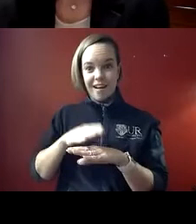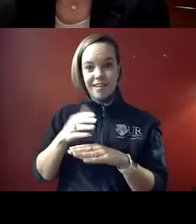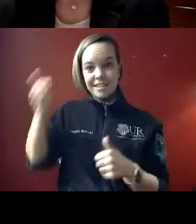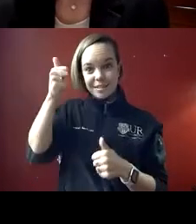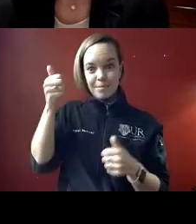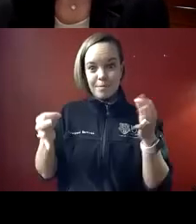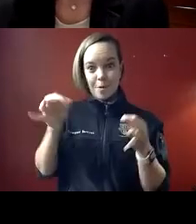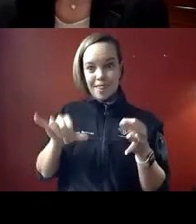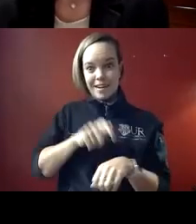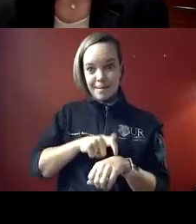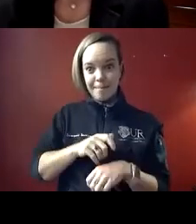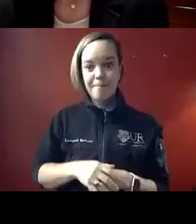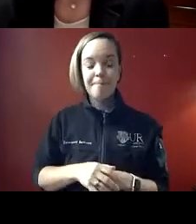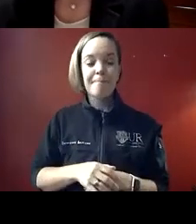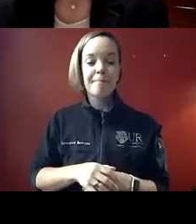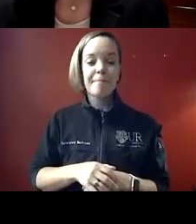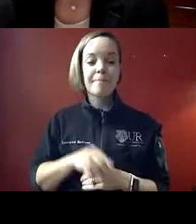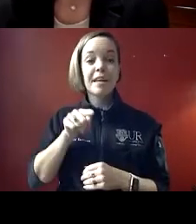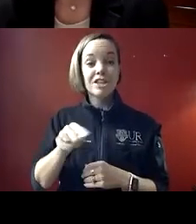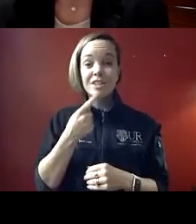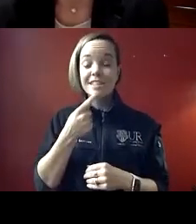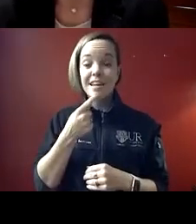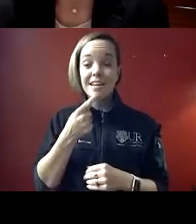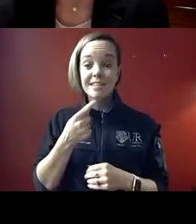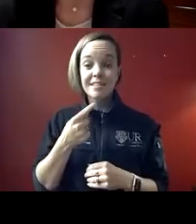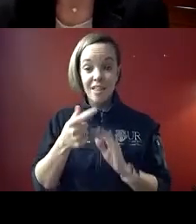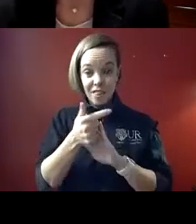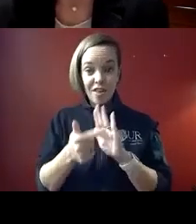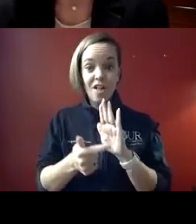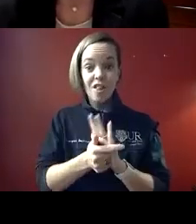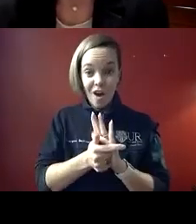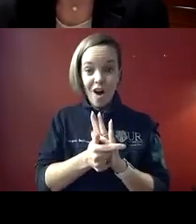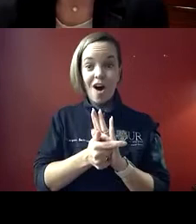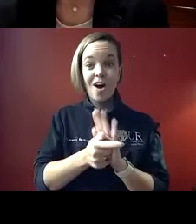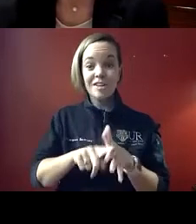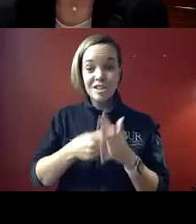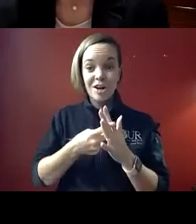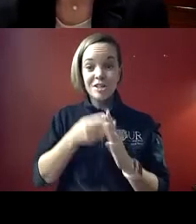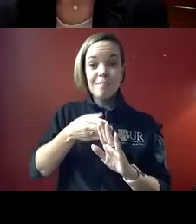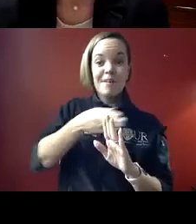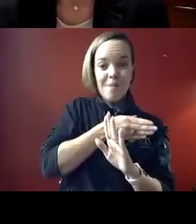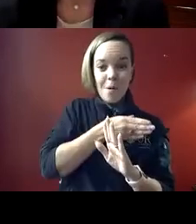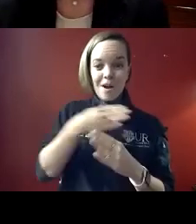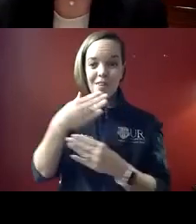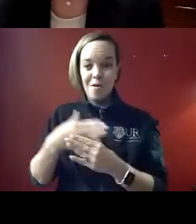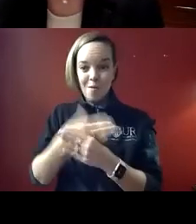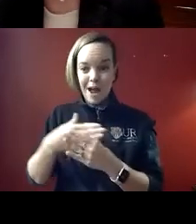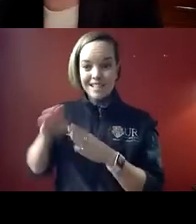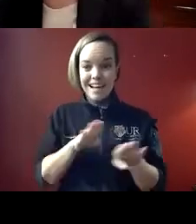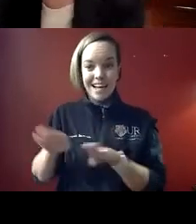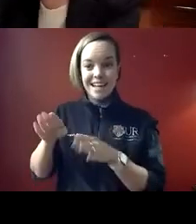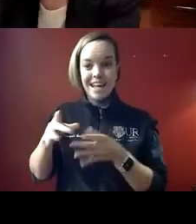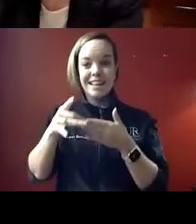she said is, the law comes into play before the harassing conduct leads to a nervous